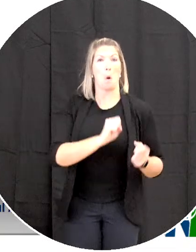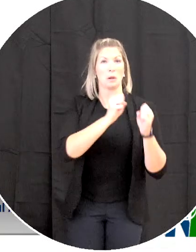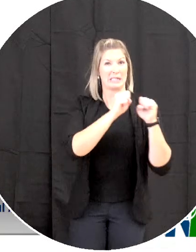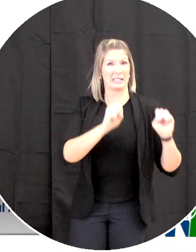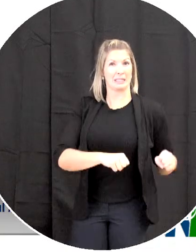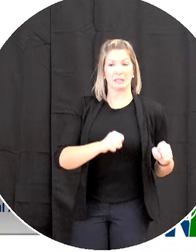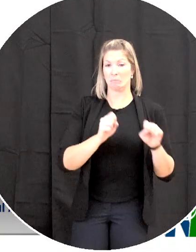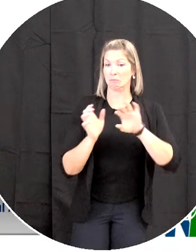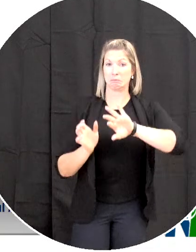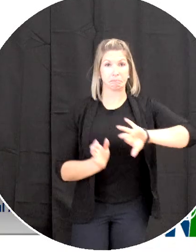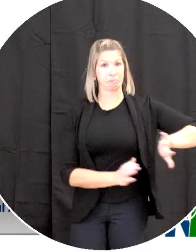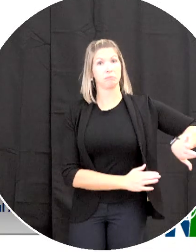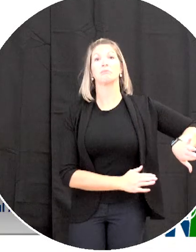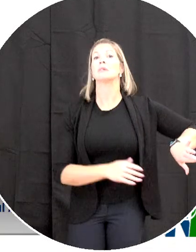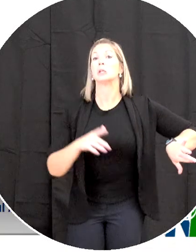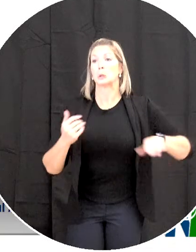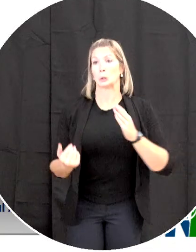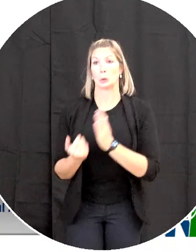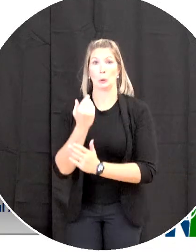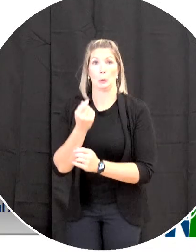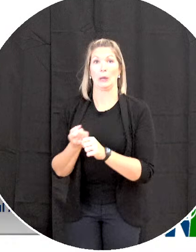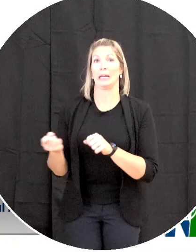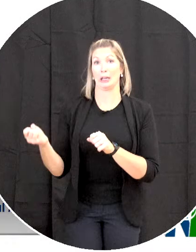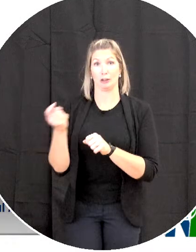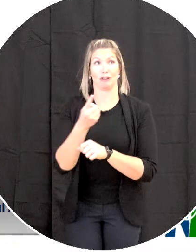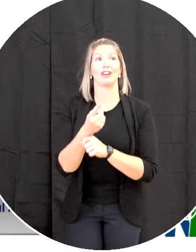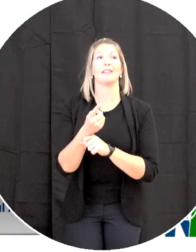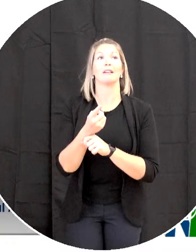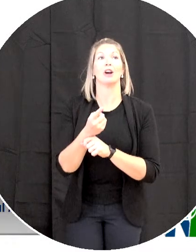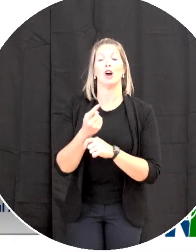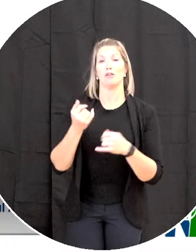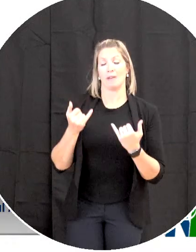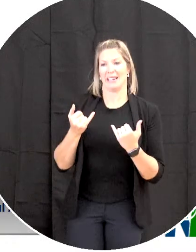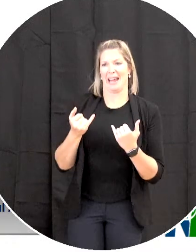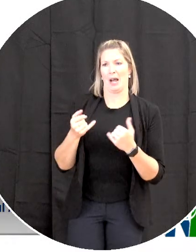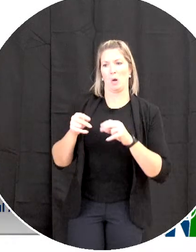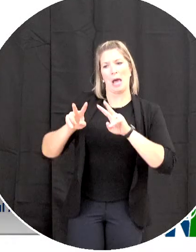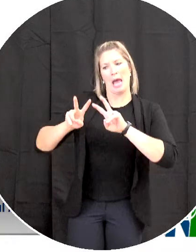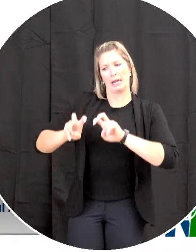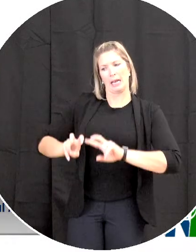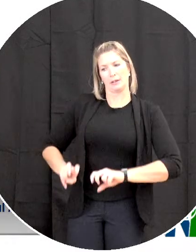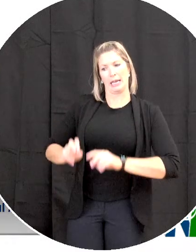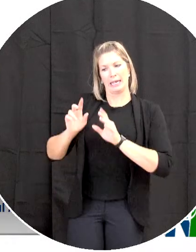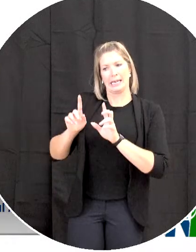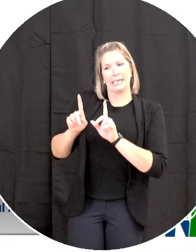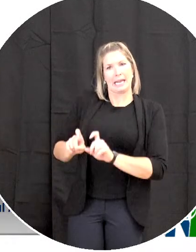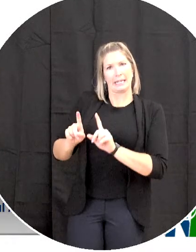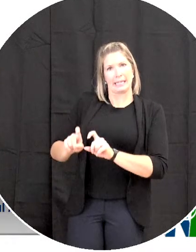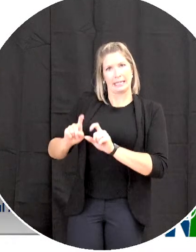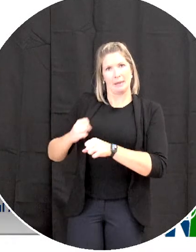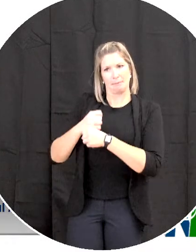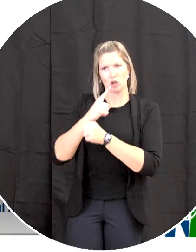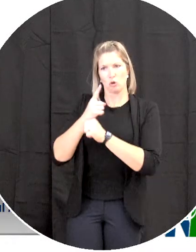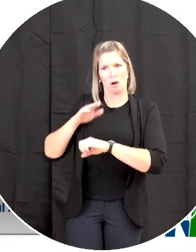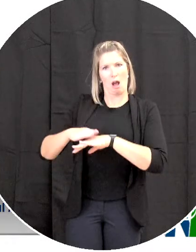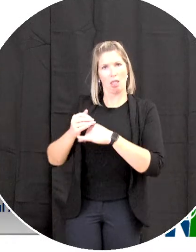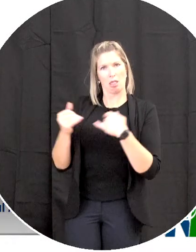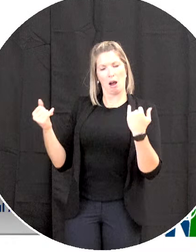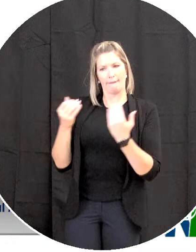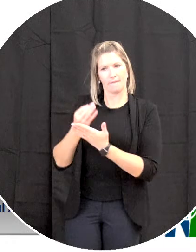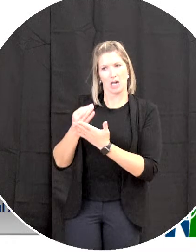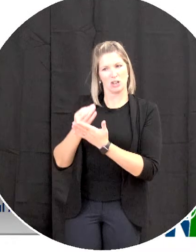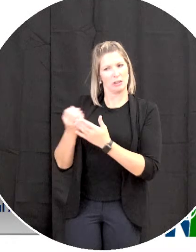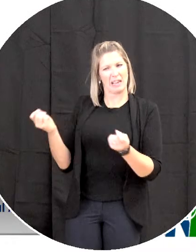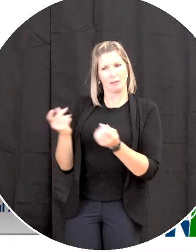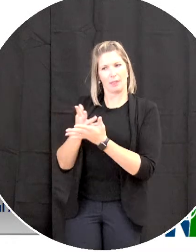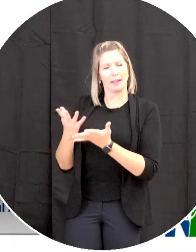into we've completed phase 1 now, the initial configuration and the analysis, and the additional phases, the business process,